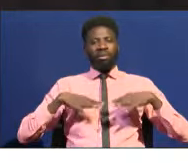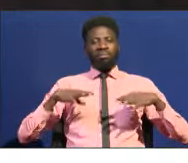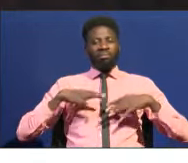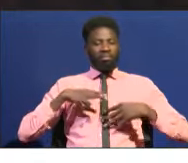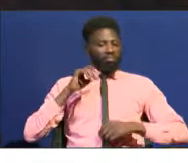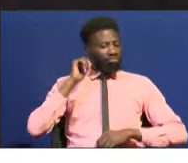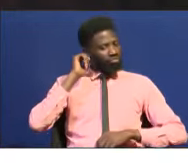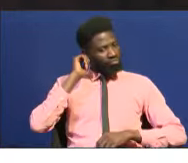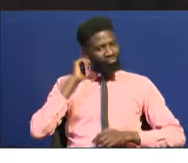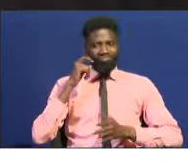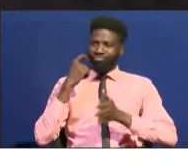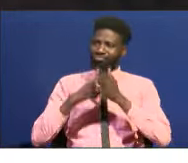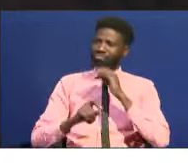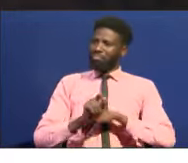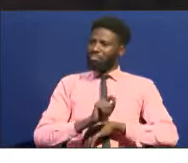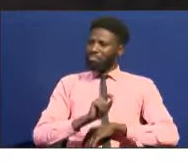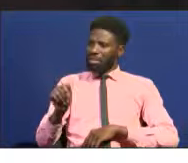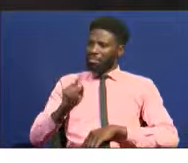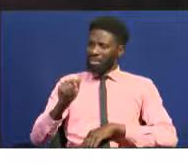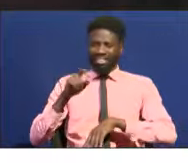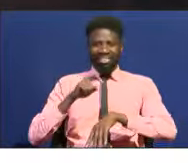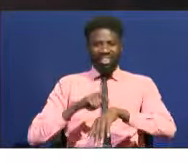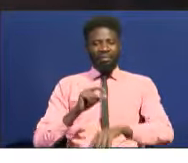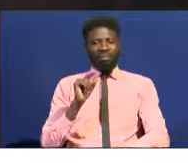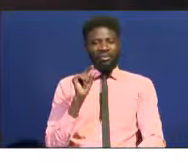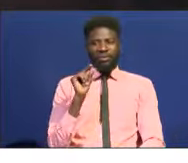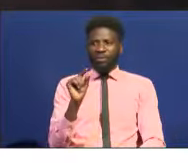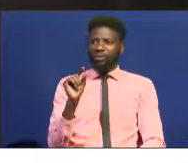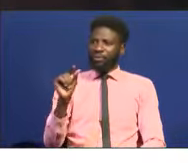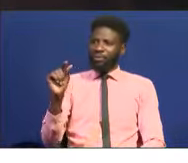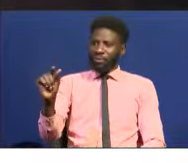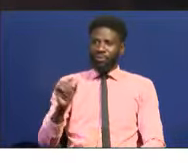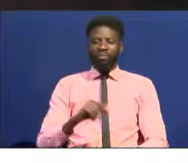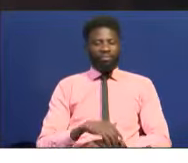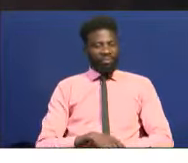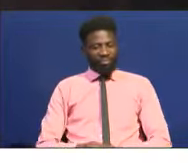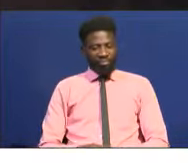tax obligations in a timely manner.